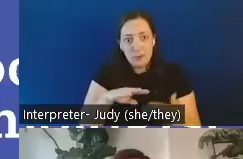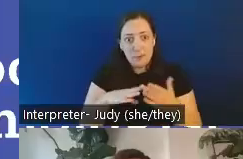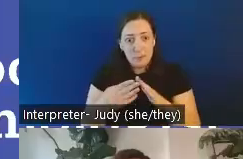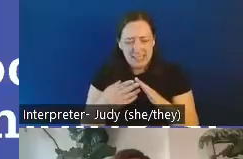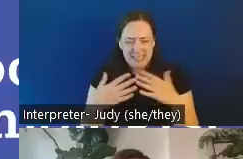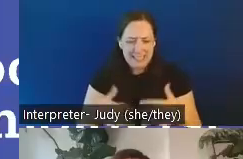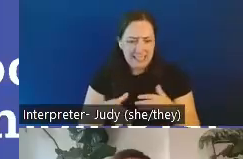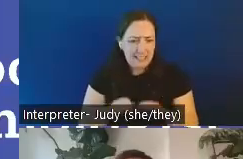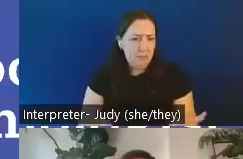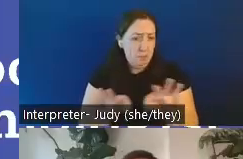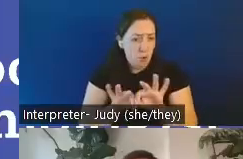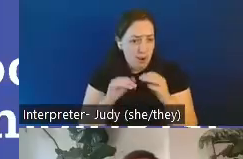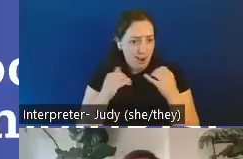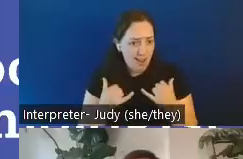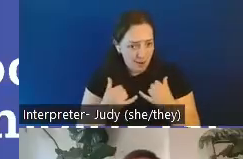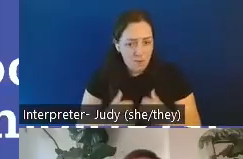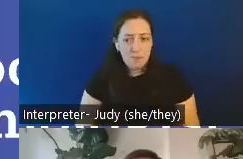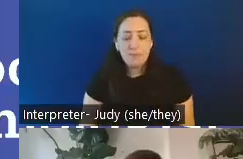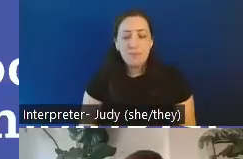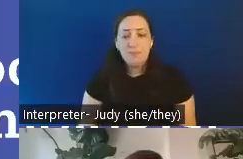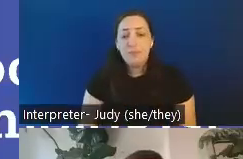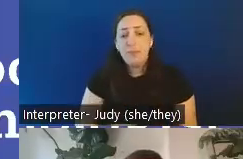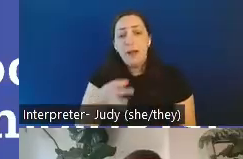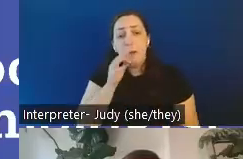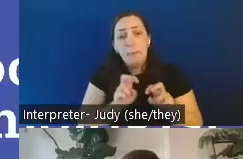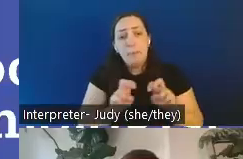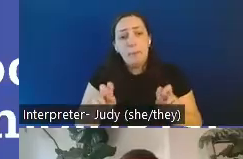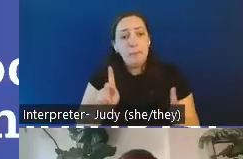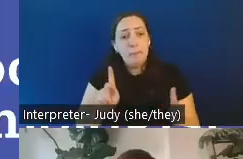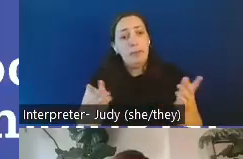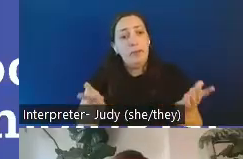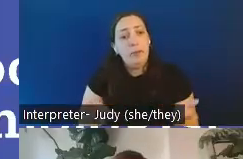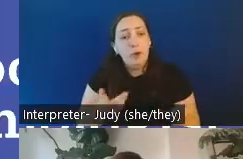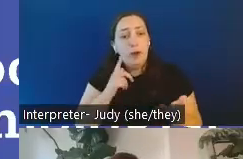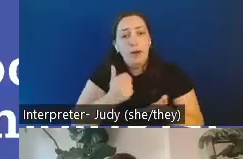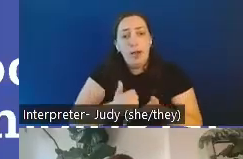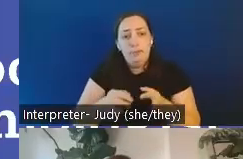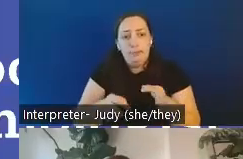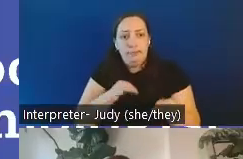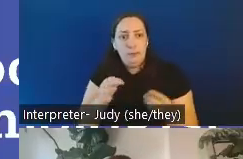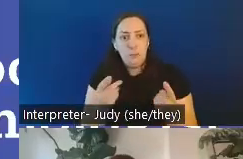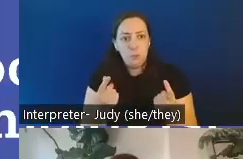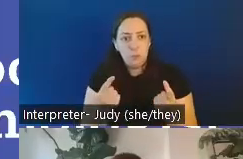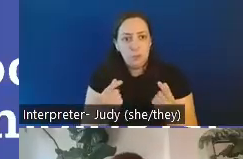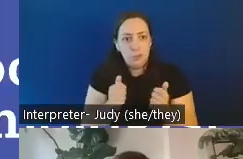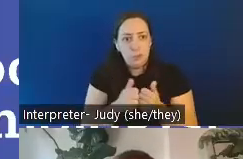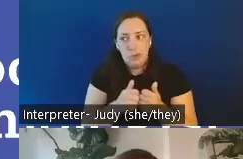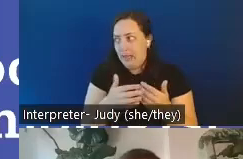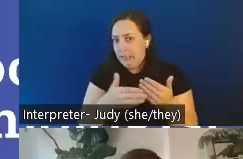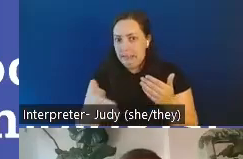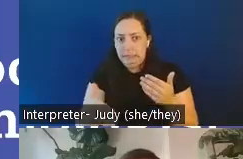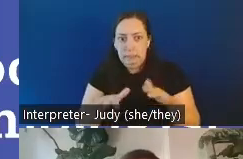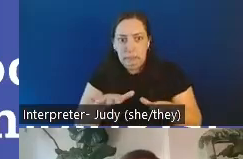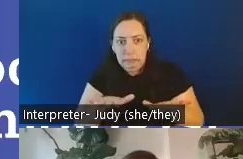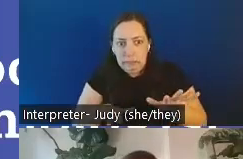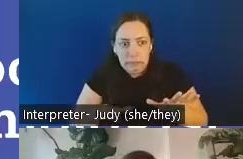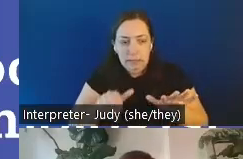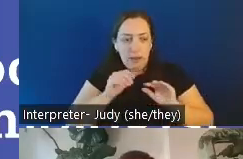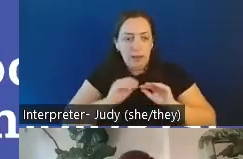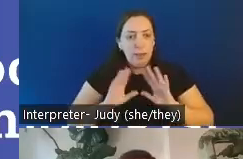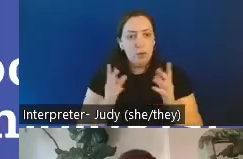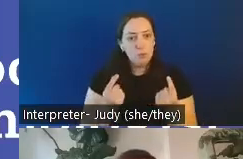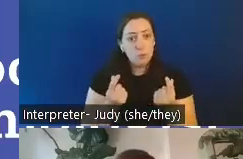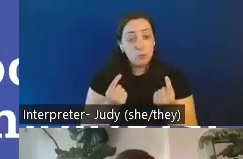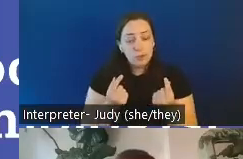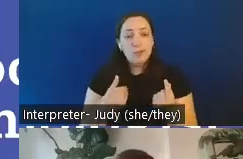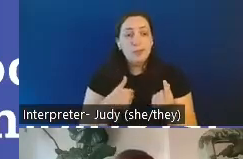ever. We have an expert panel of folks here to help us navigate these uncertain waters ahead, and we're just